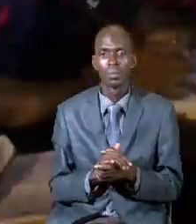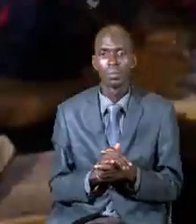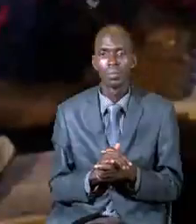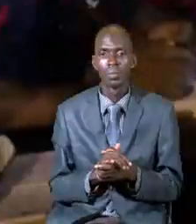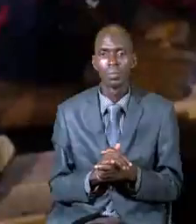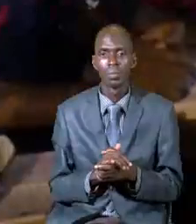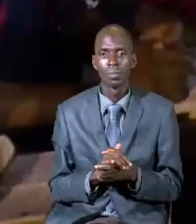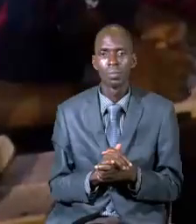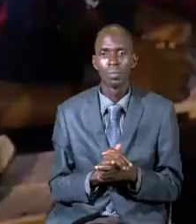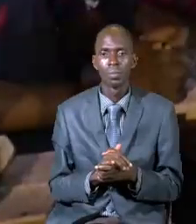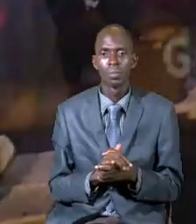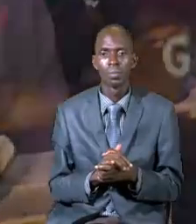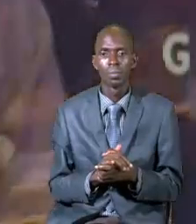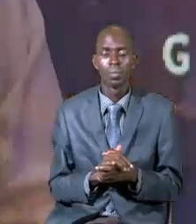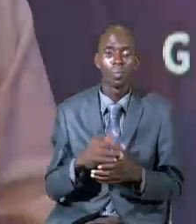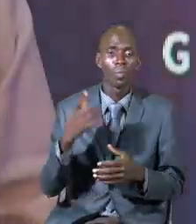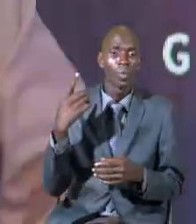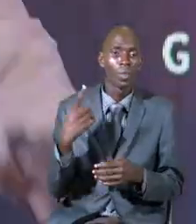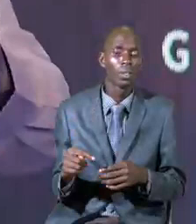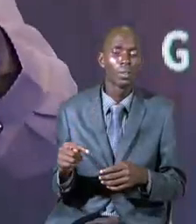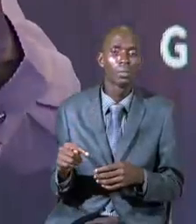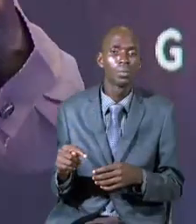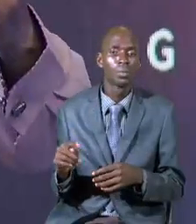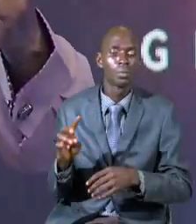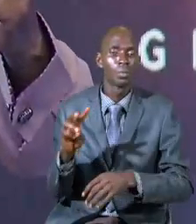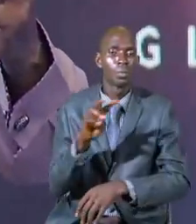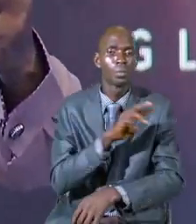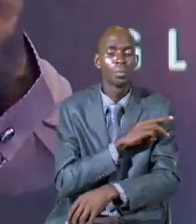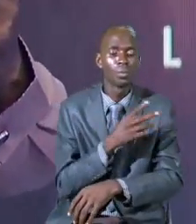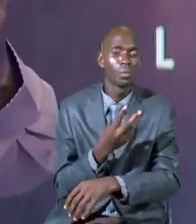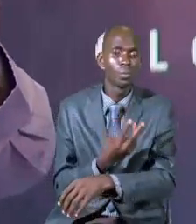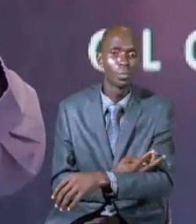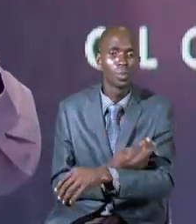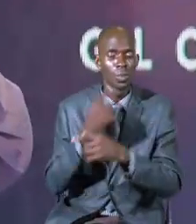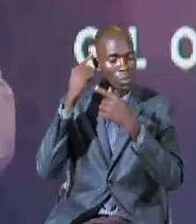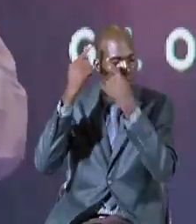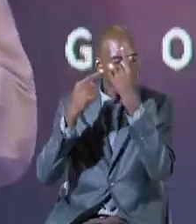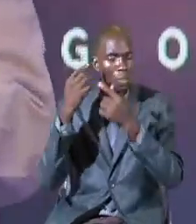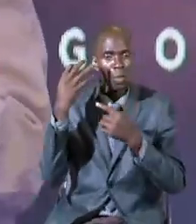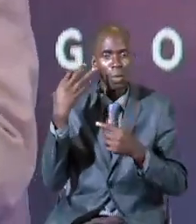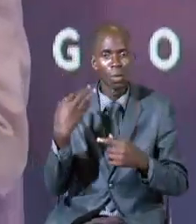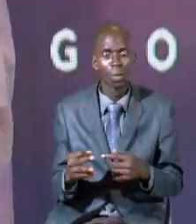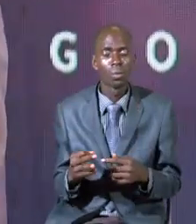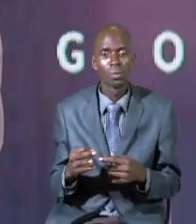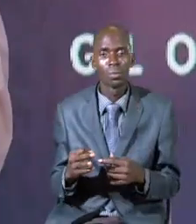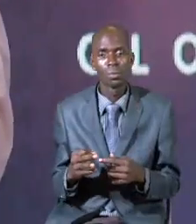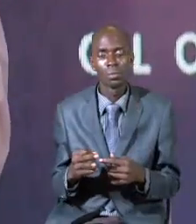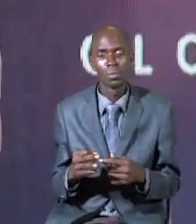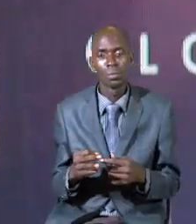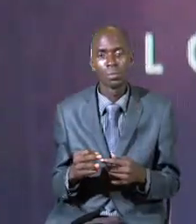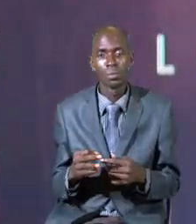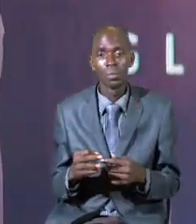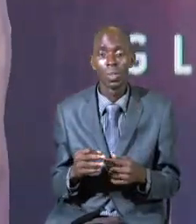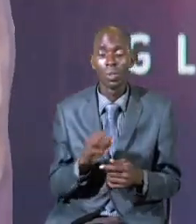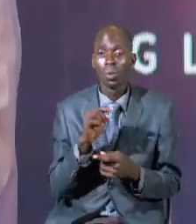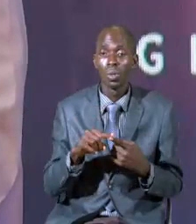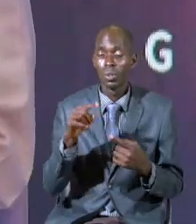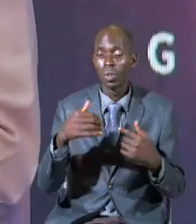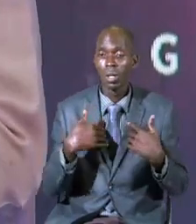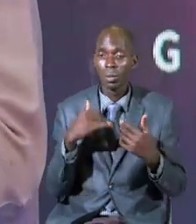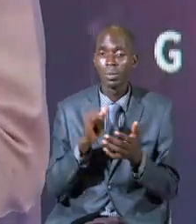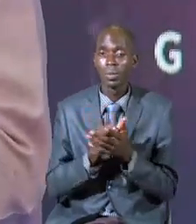mighty force of thoughtful meditation. It's a great force. And when you have that kind of